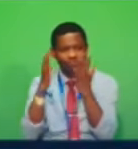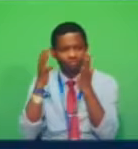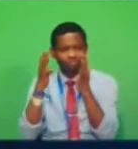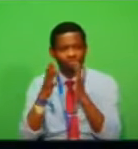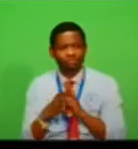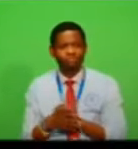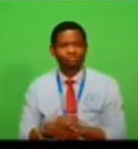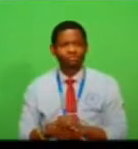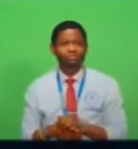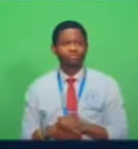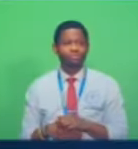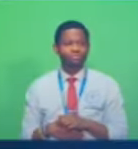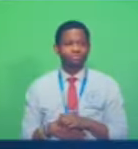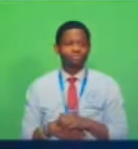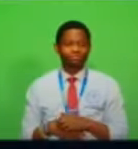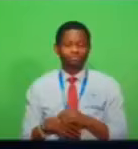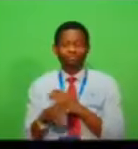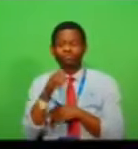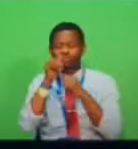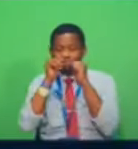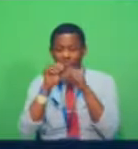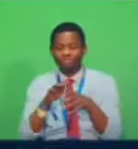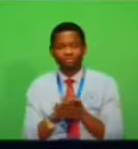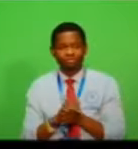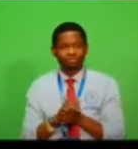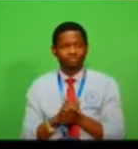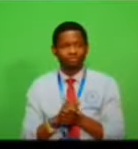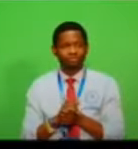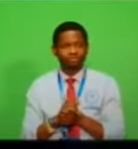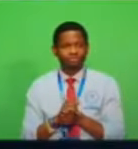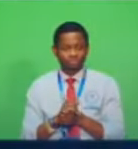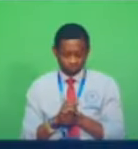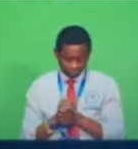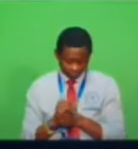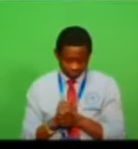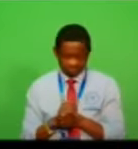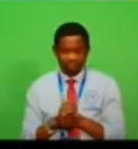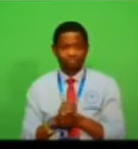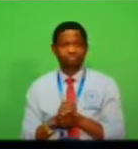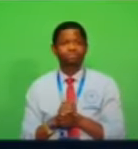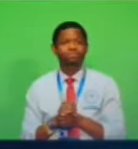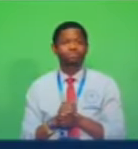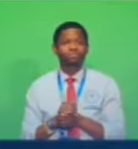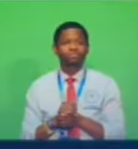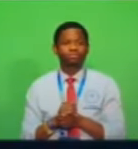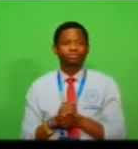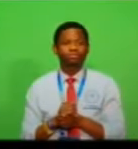So powerful. God bless you. God bless you. Lorraine Wright Burton.